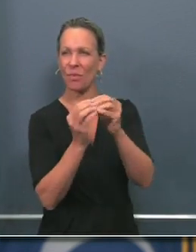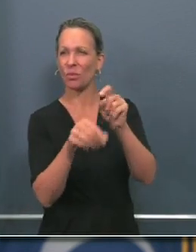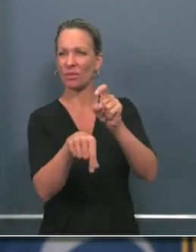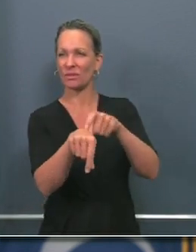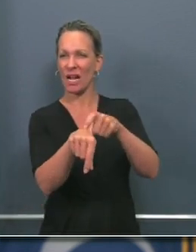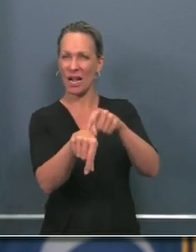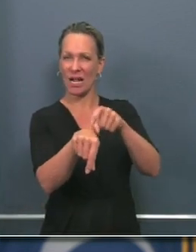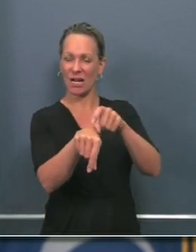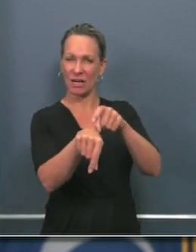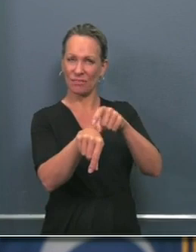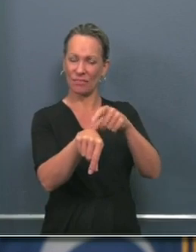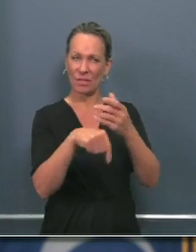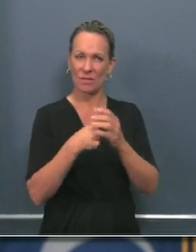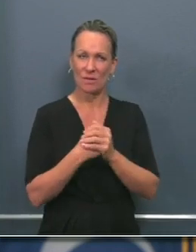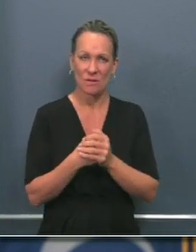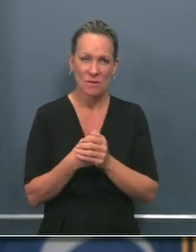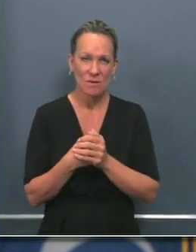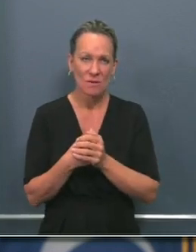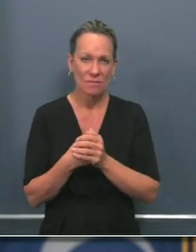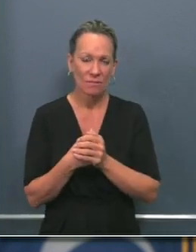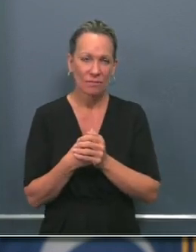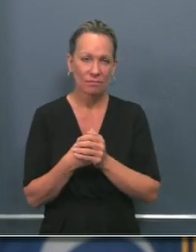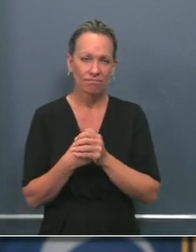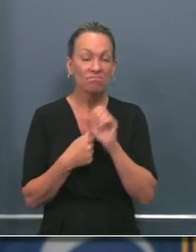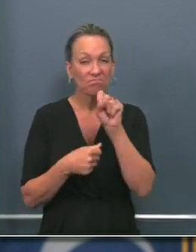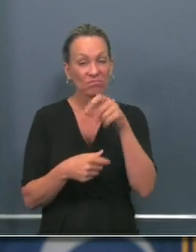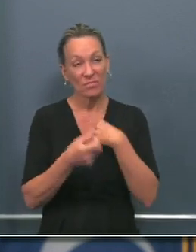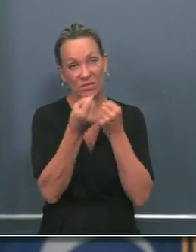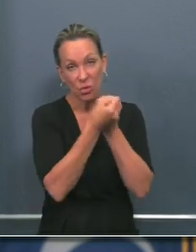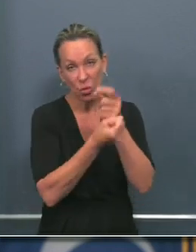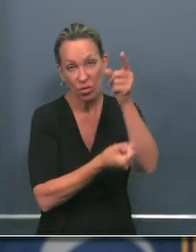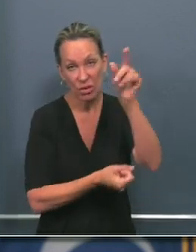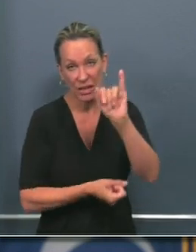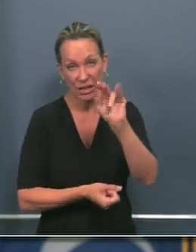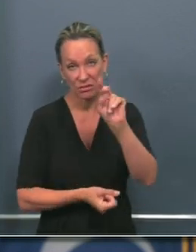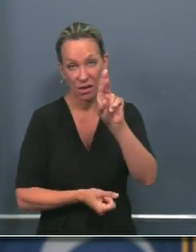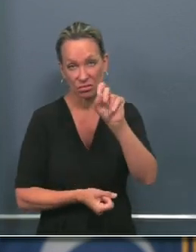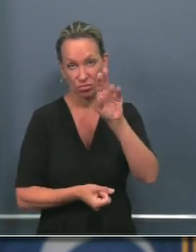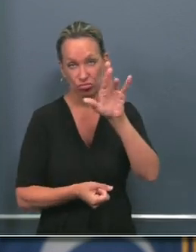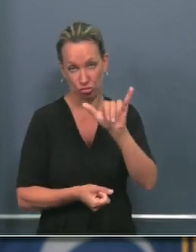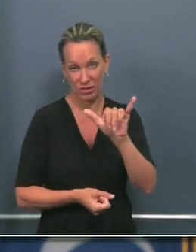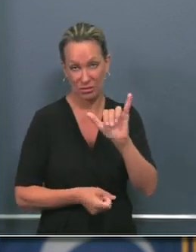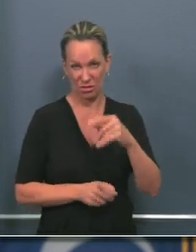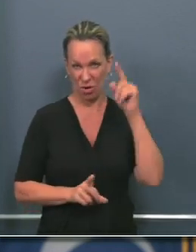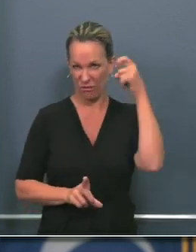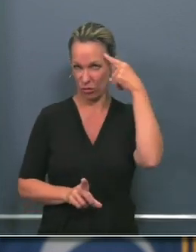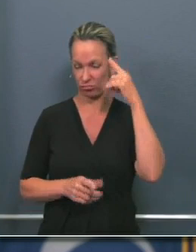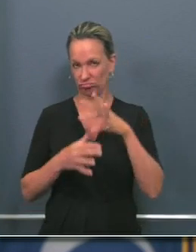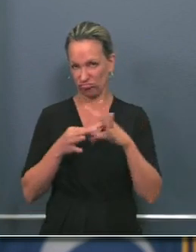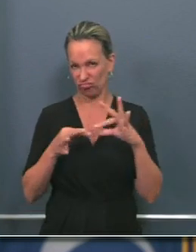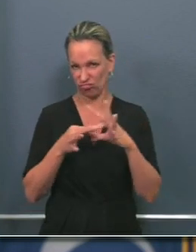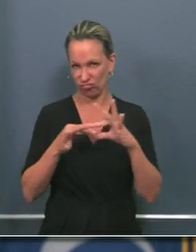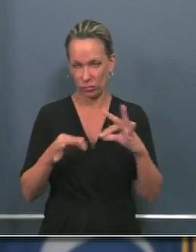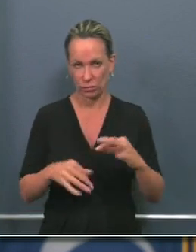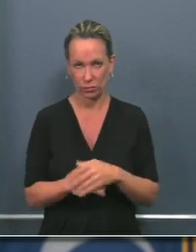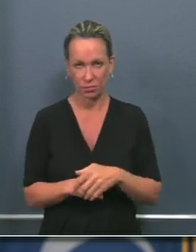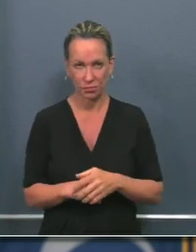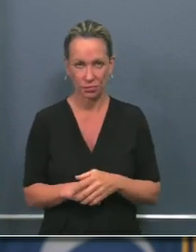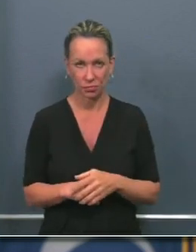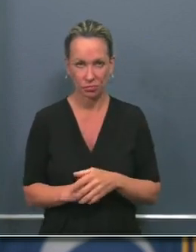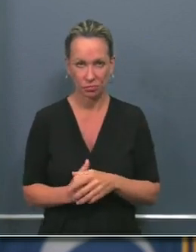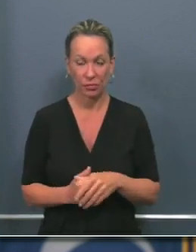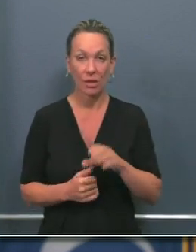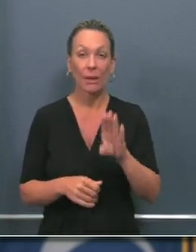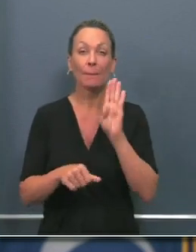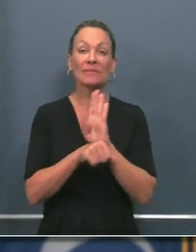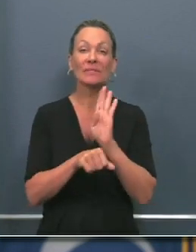that was advanced, as I referenced a moment ago, by grocers in that industry, where they worked together across differences that predated this